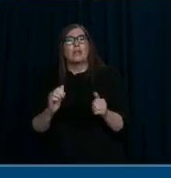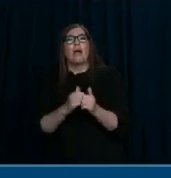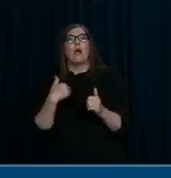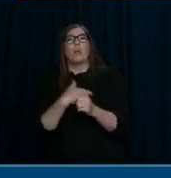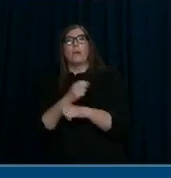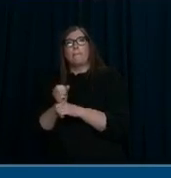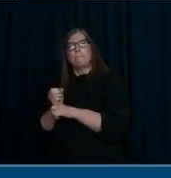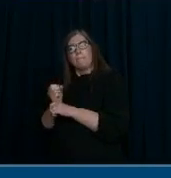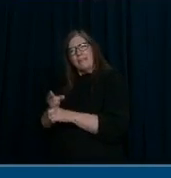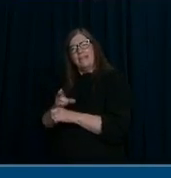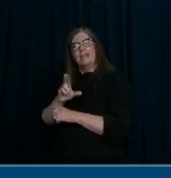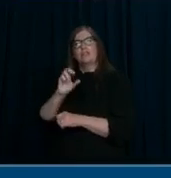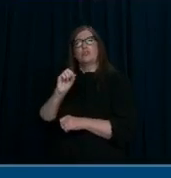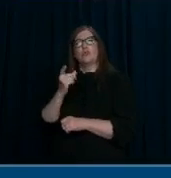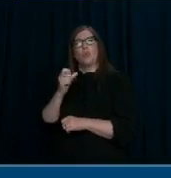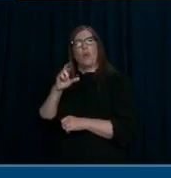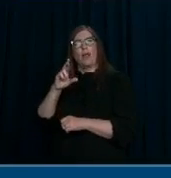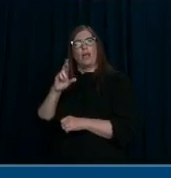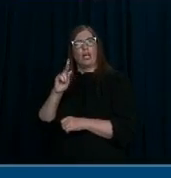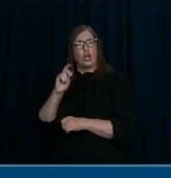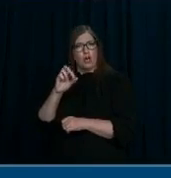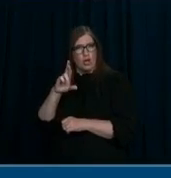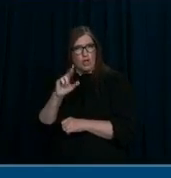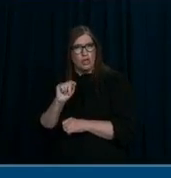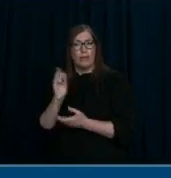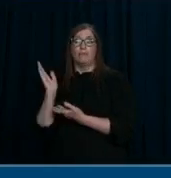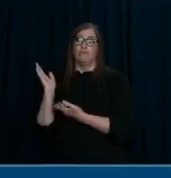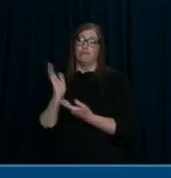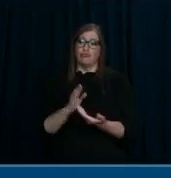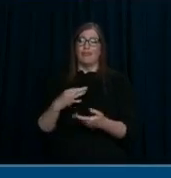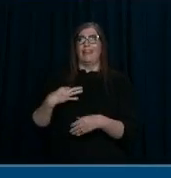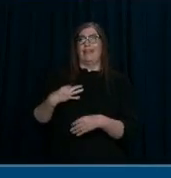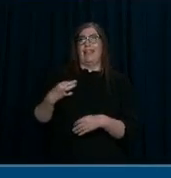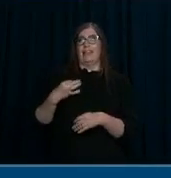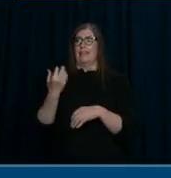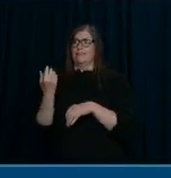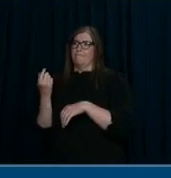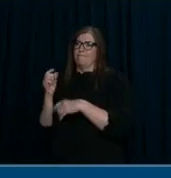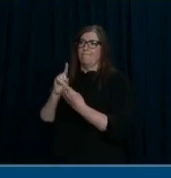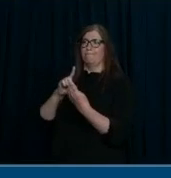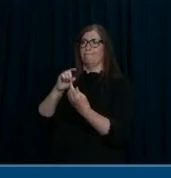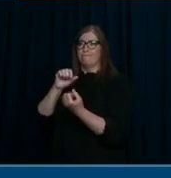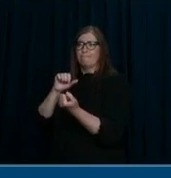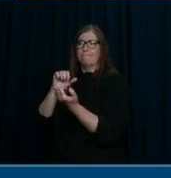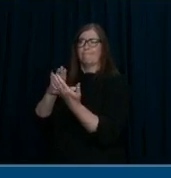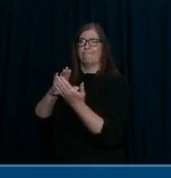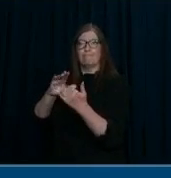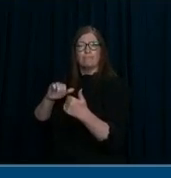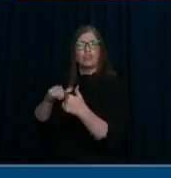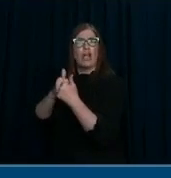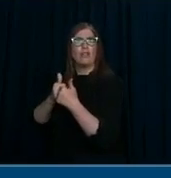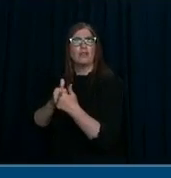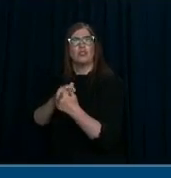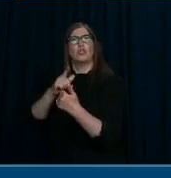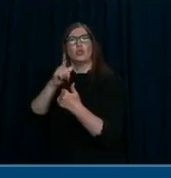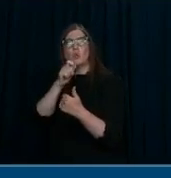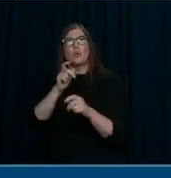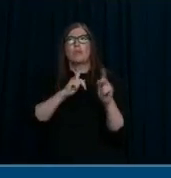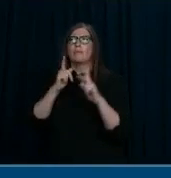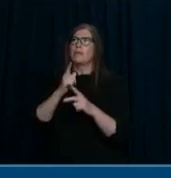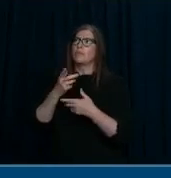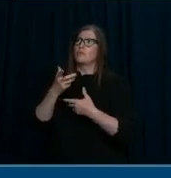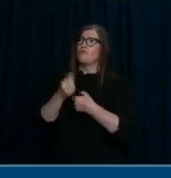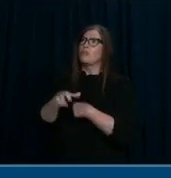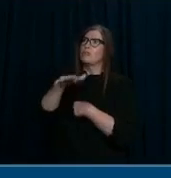beat David Schweikert. We bring a candidate to him that will resonate with people across the